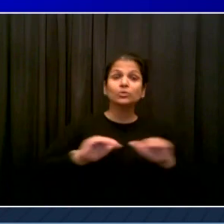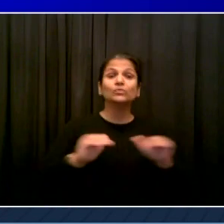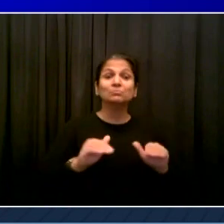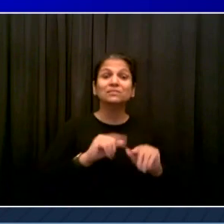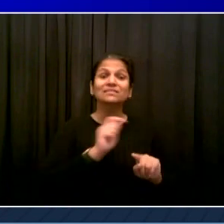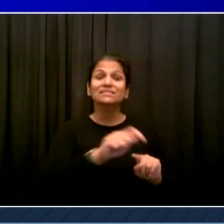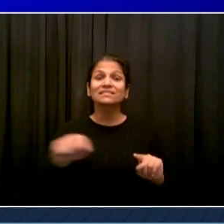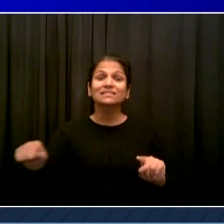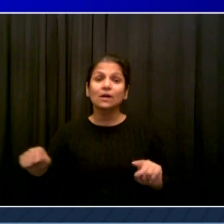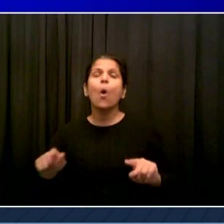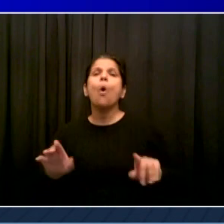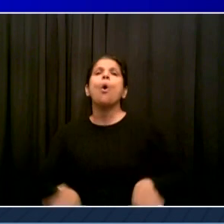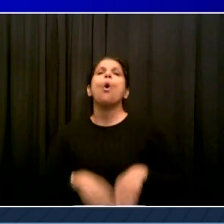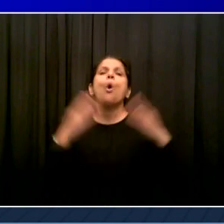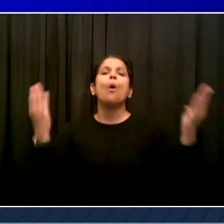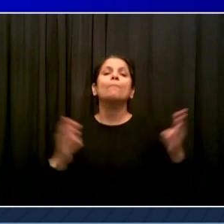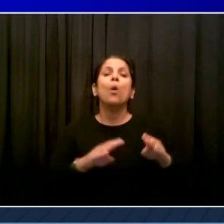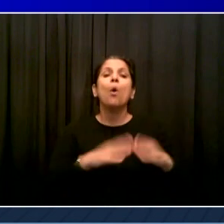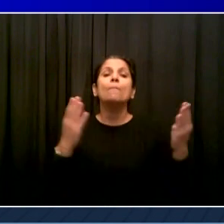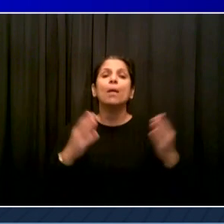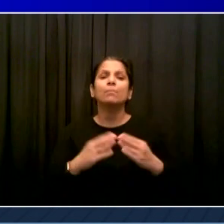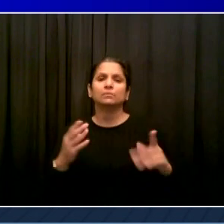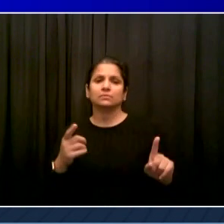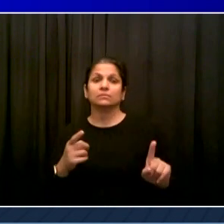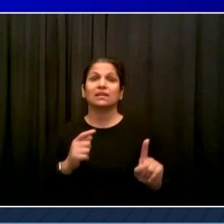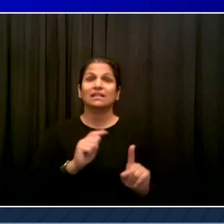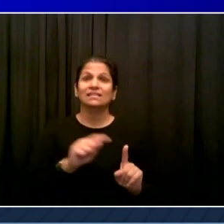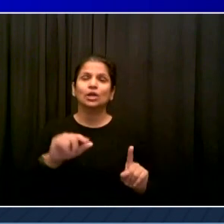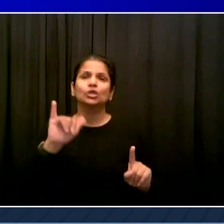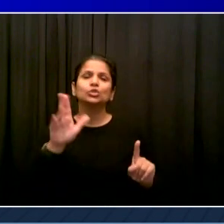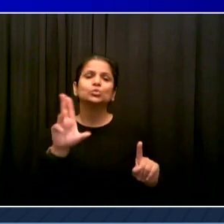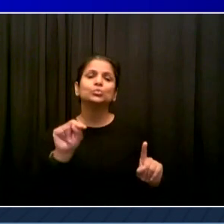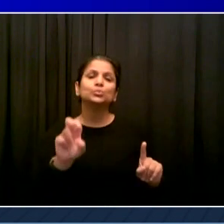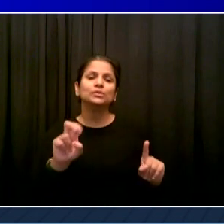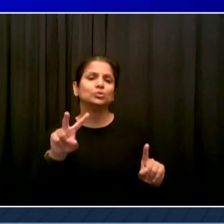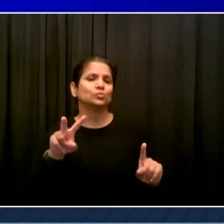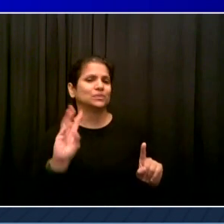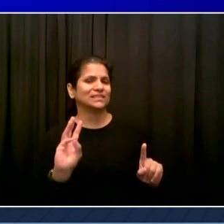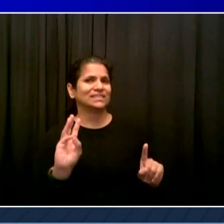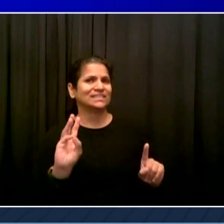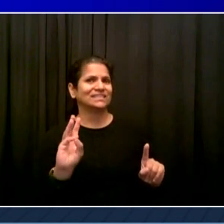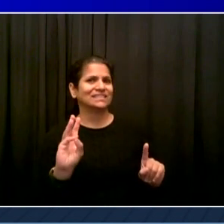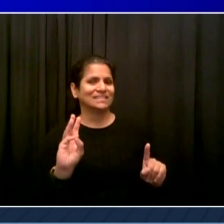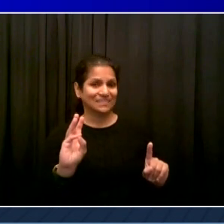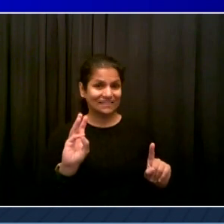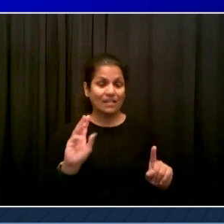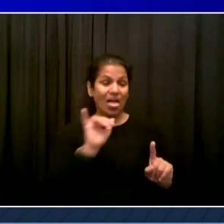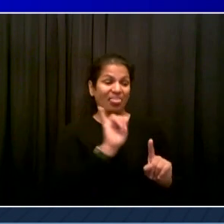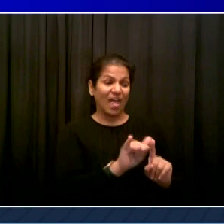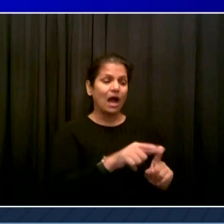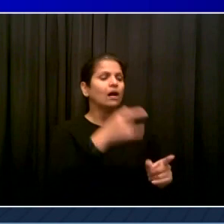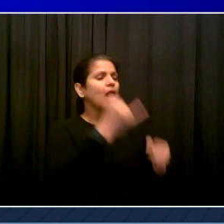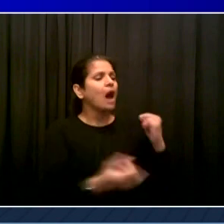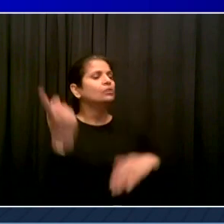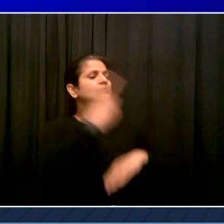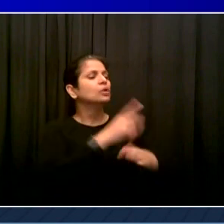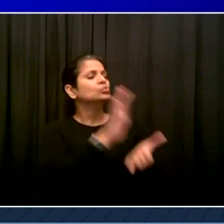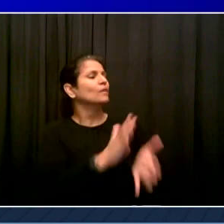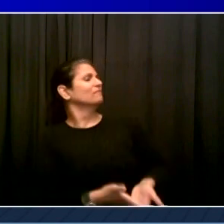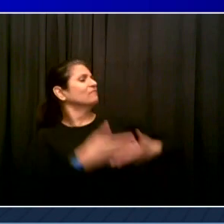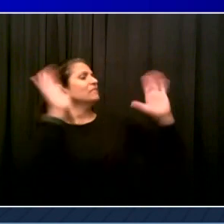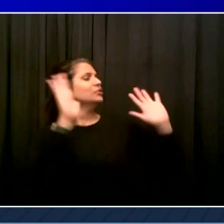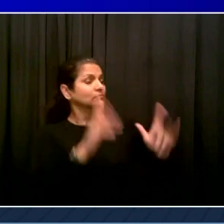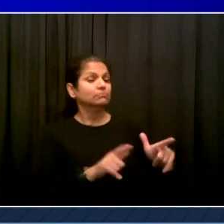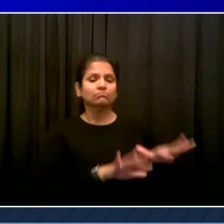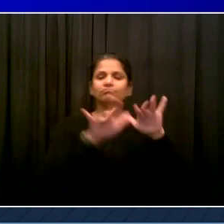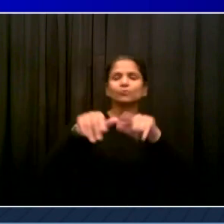of June, Saturday the 26th of June, 48 public pools will be open, outdoor pools. I'll note that